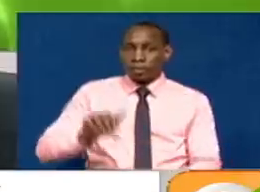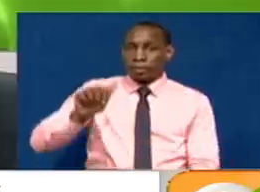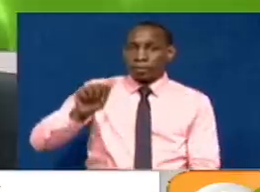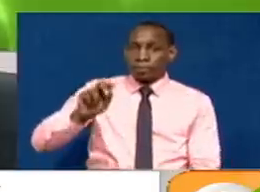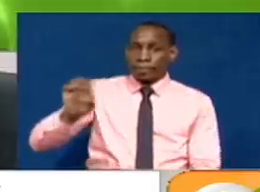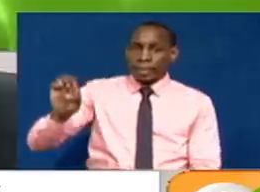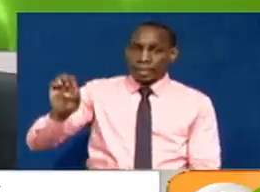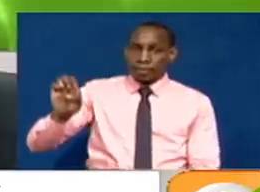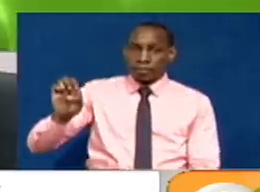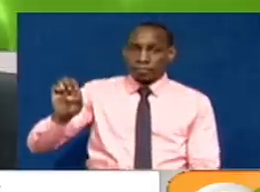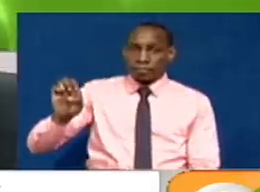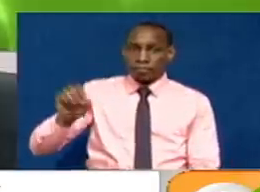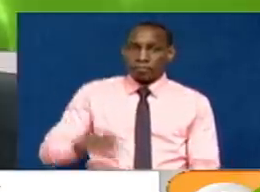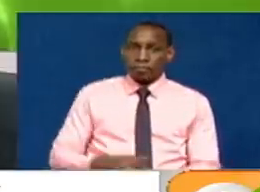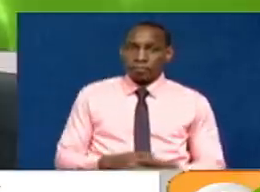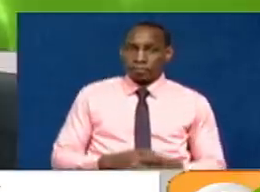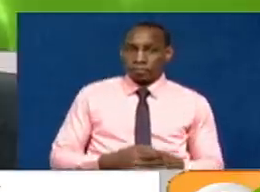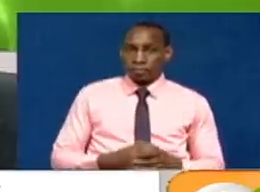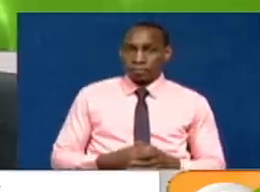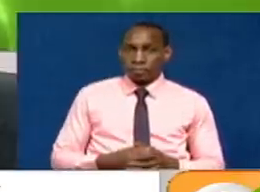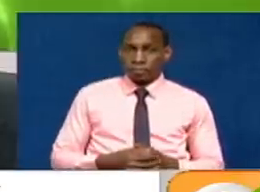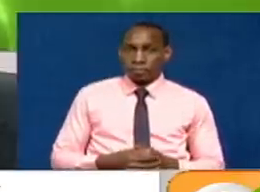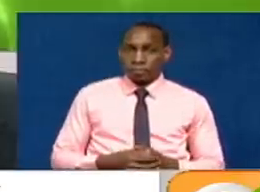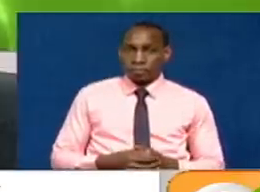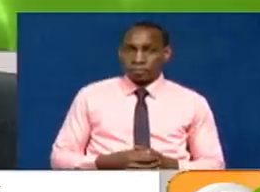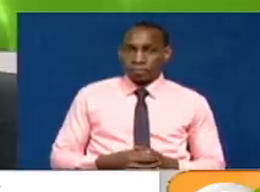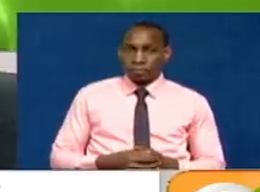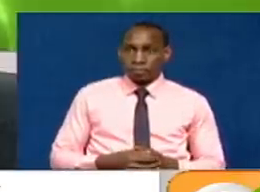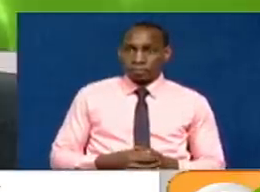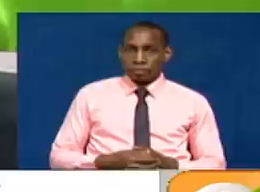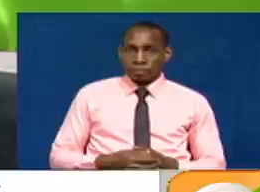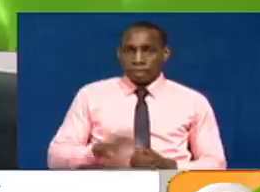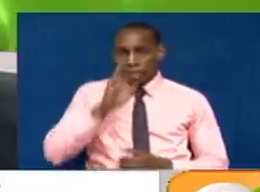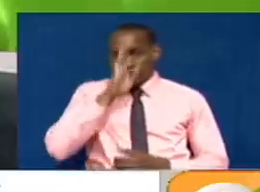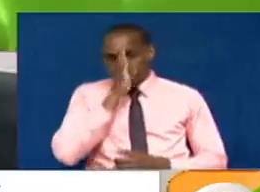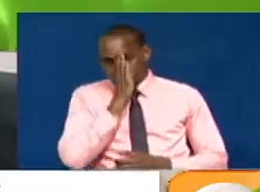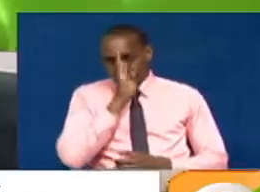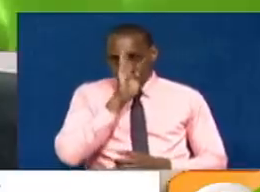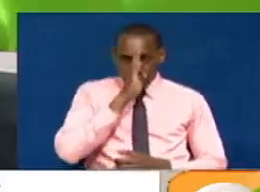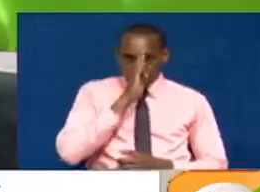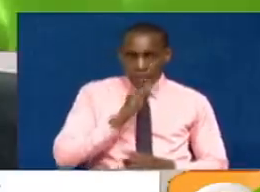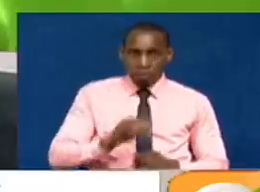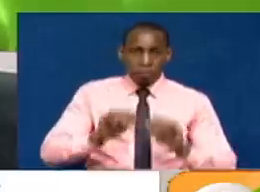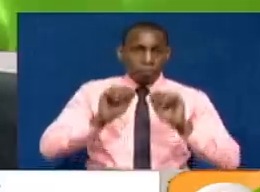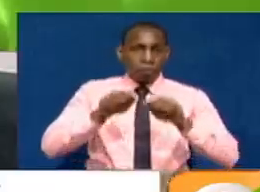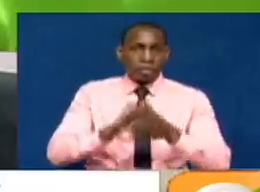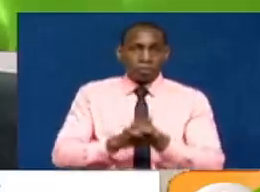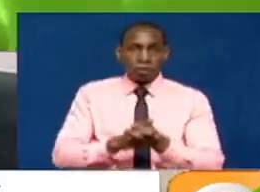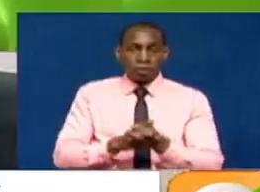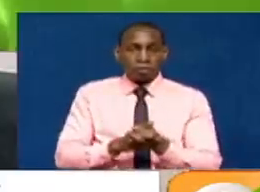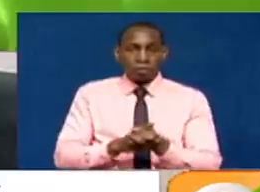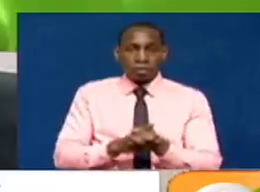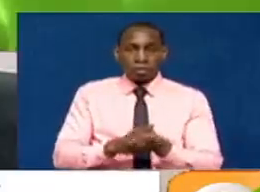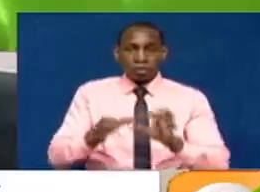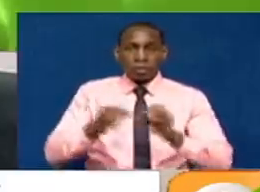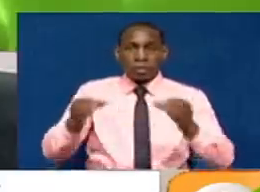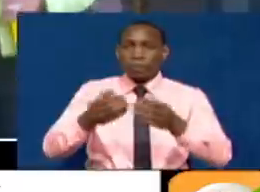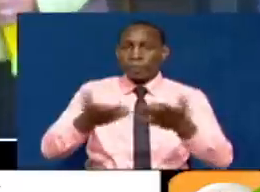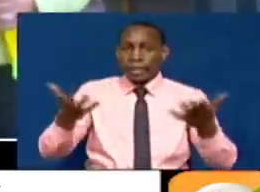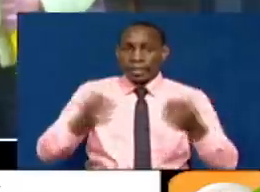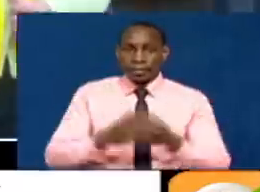Waiguru was holding the handles of two doors, and she could have ended up in any.